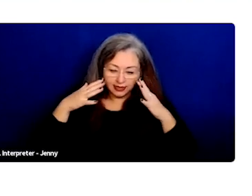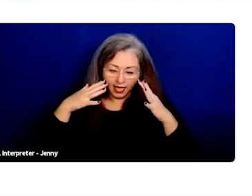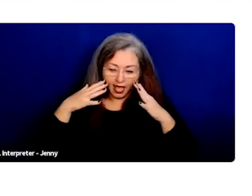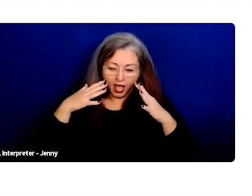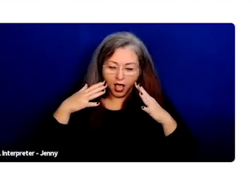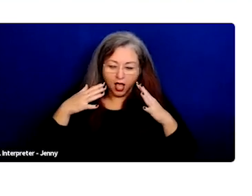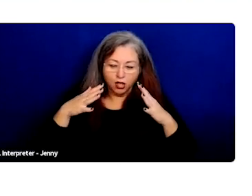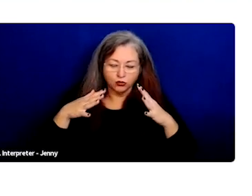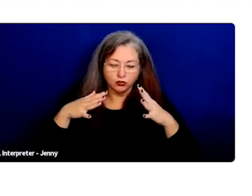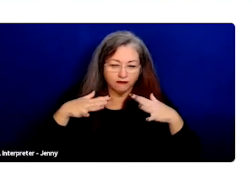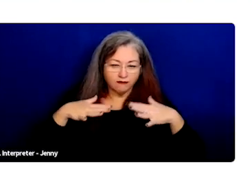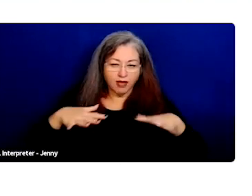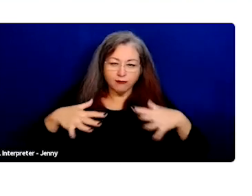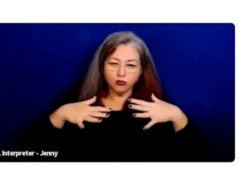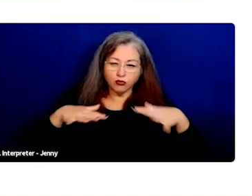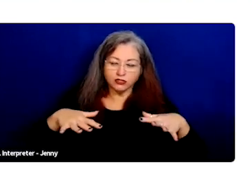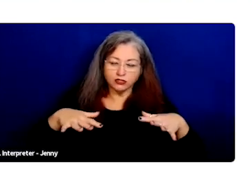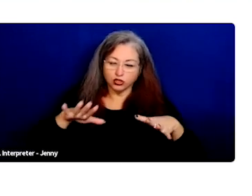you're in.